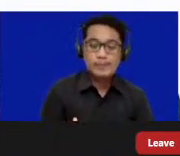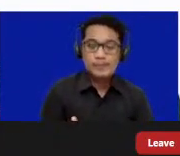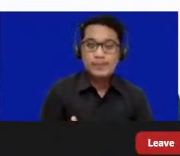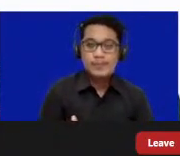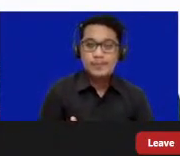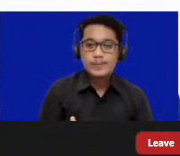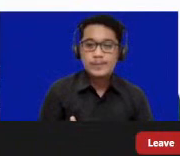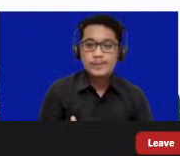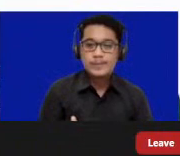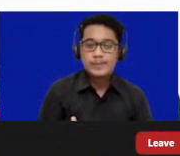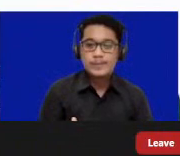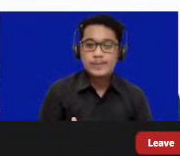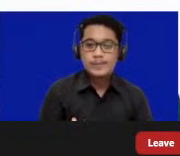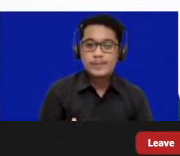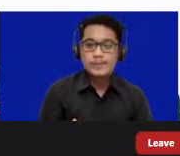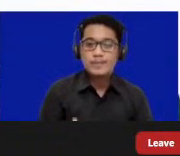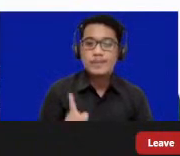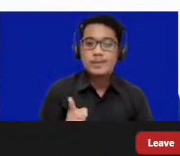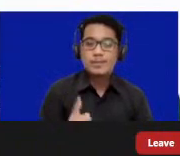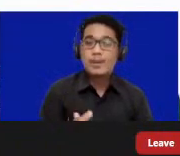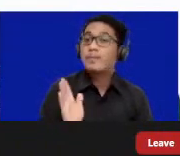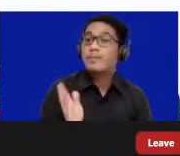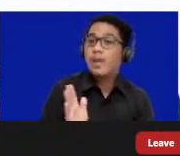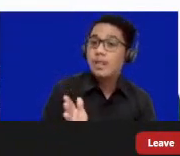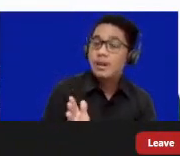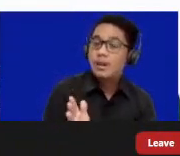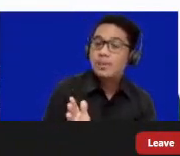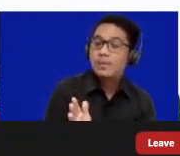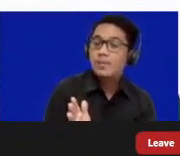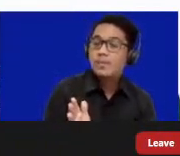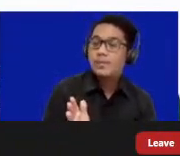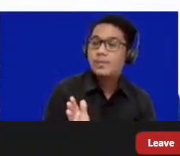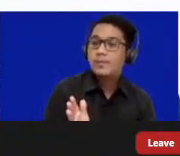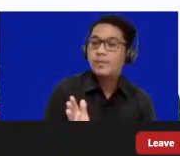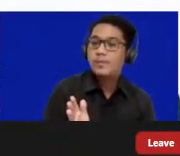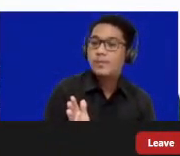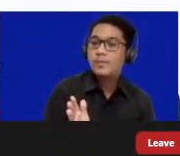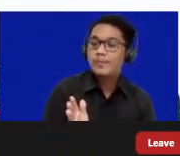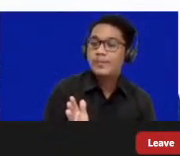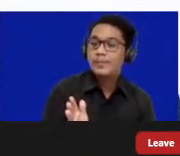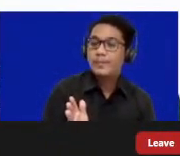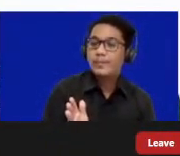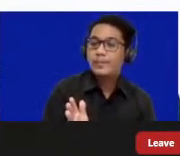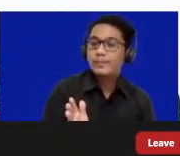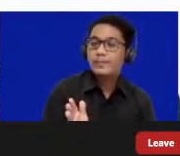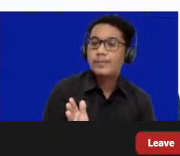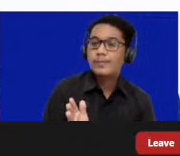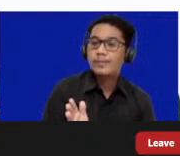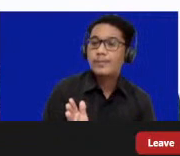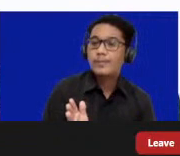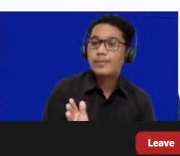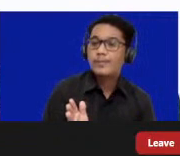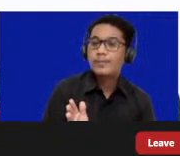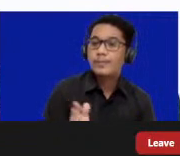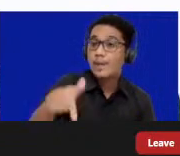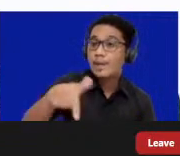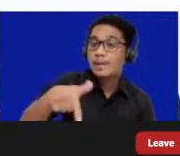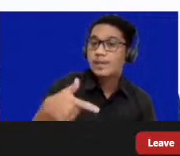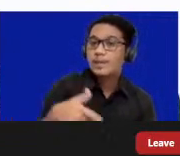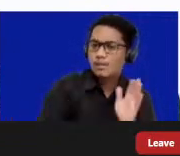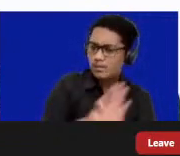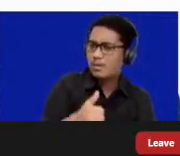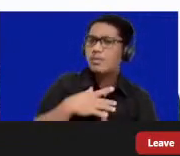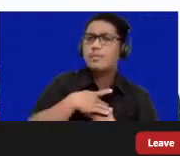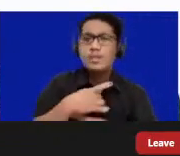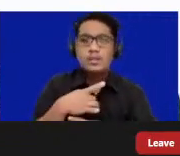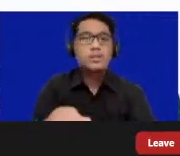to Bangladesh. Even if we managed to get good resources, that would be too challenging. So you could have a